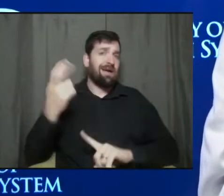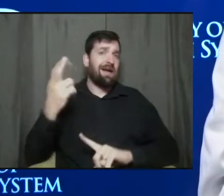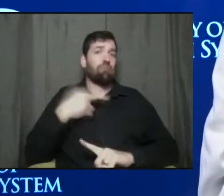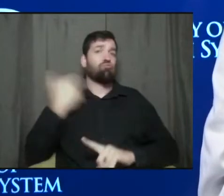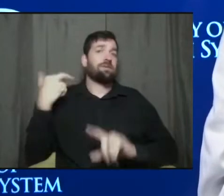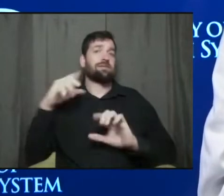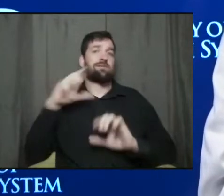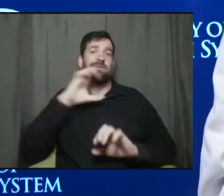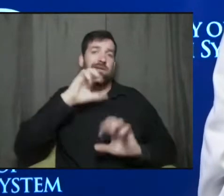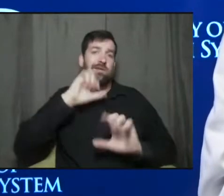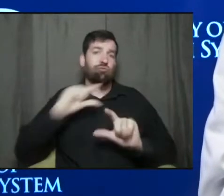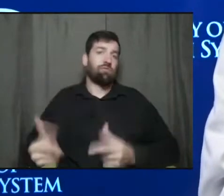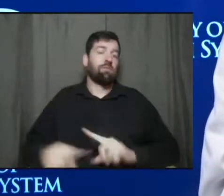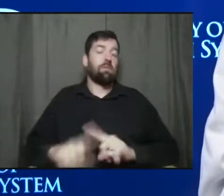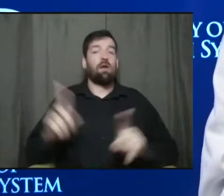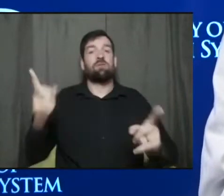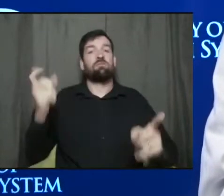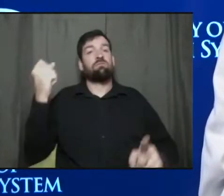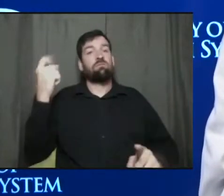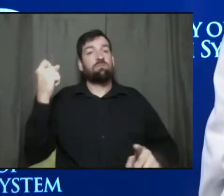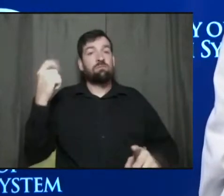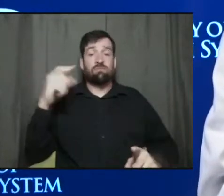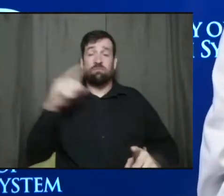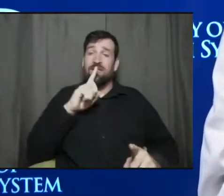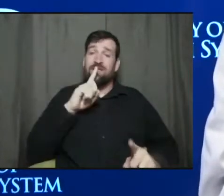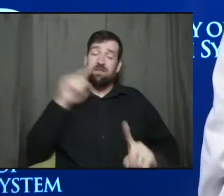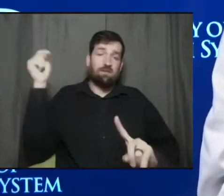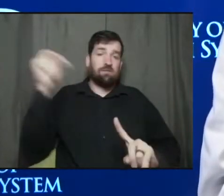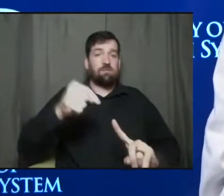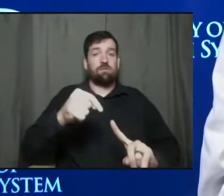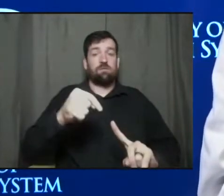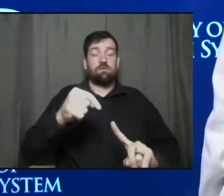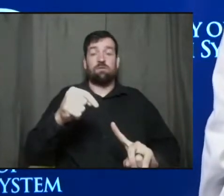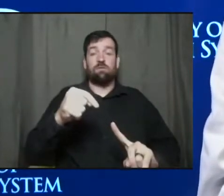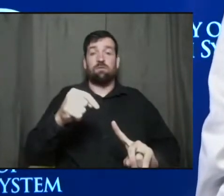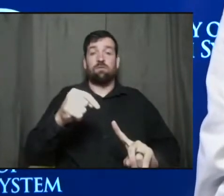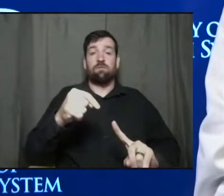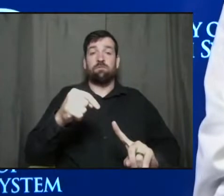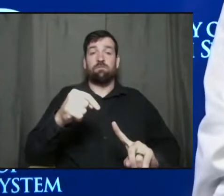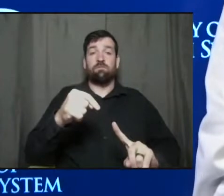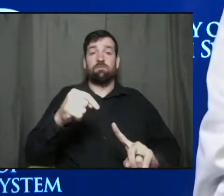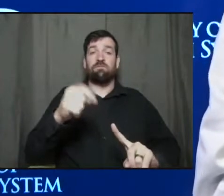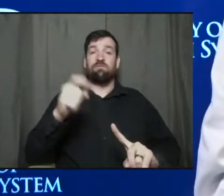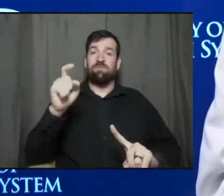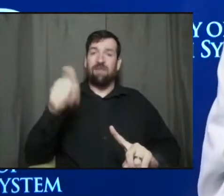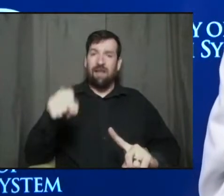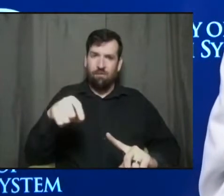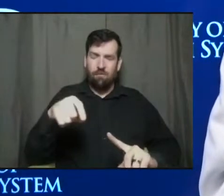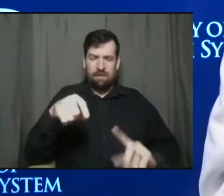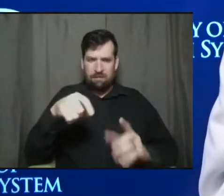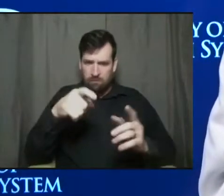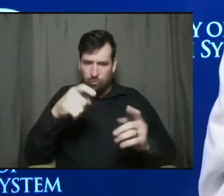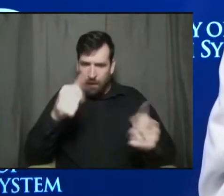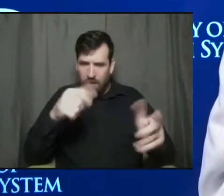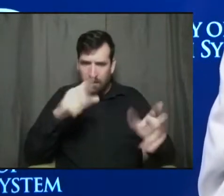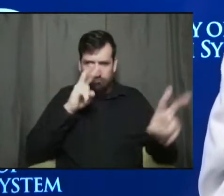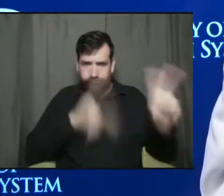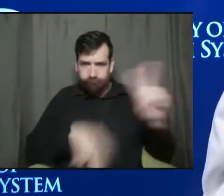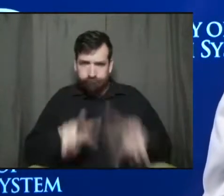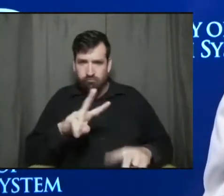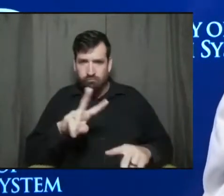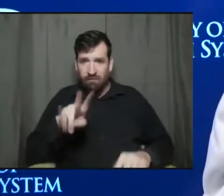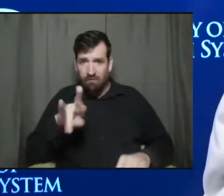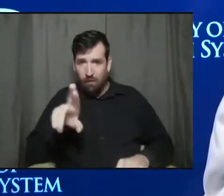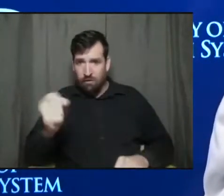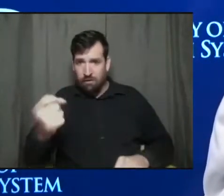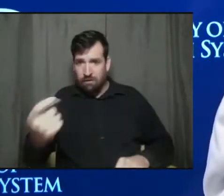think what it really should say to us is that we have to be nimble, we have to be quick. When the virus comes our way,